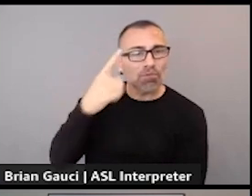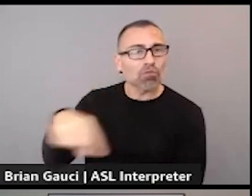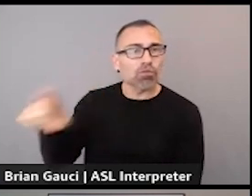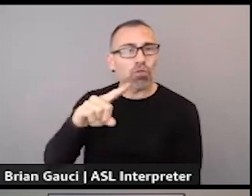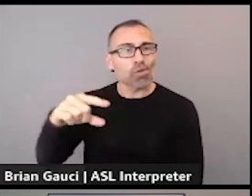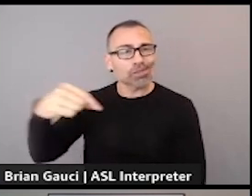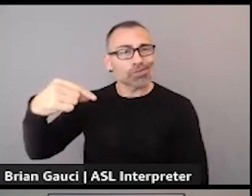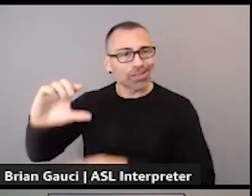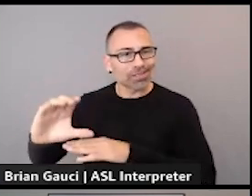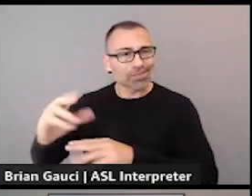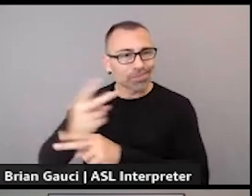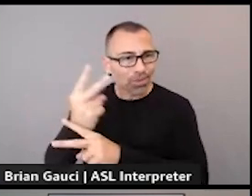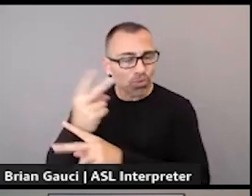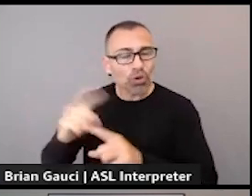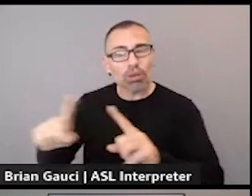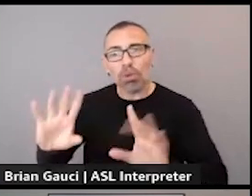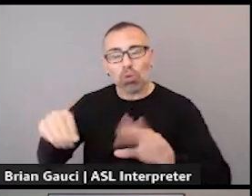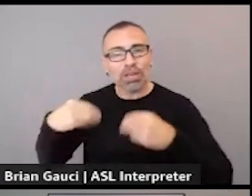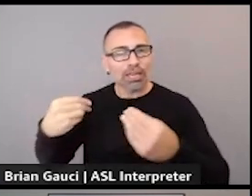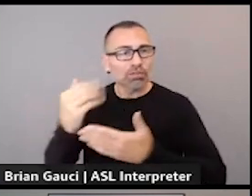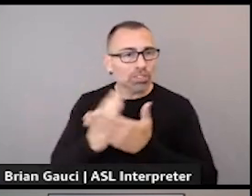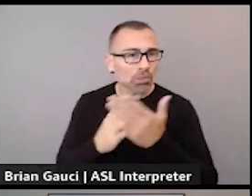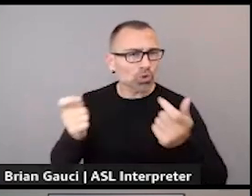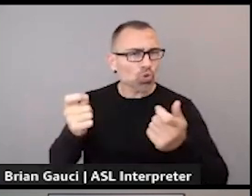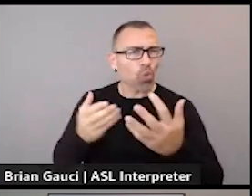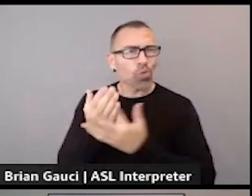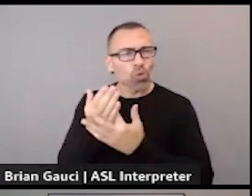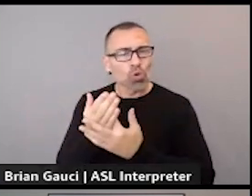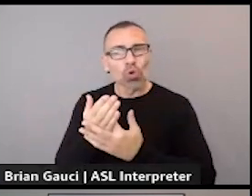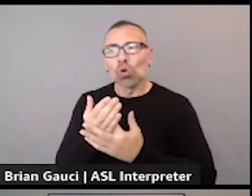in Amazon Braket or I have it recently visited. So I'll just click here.